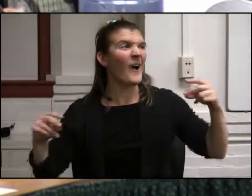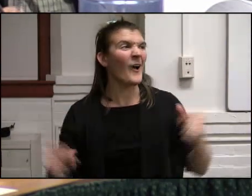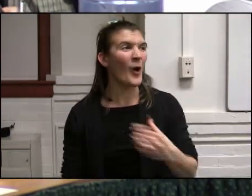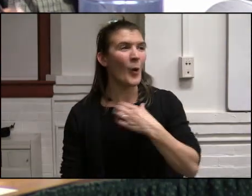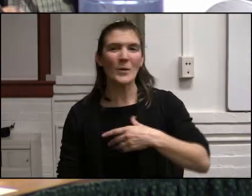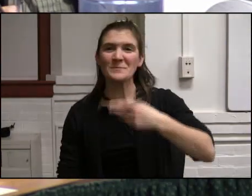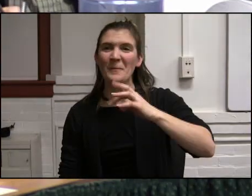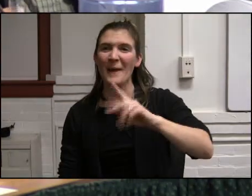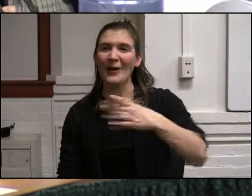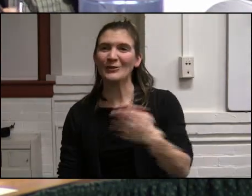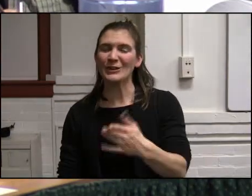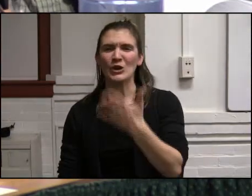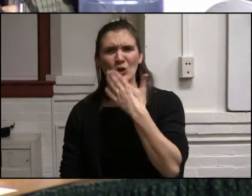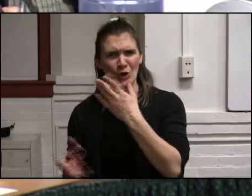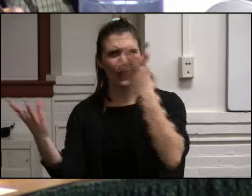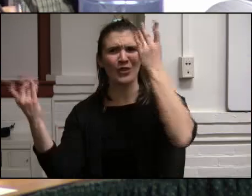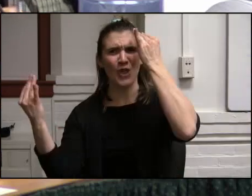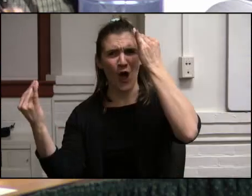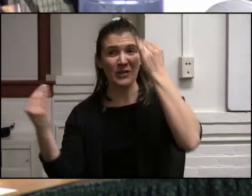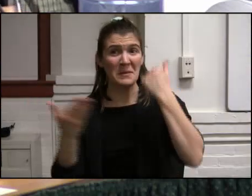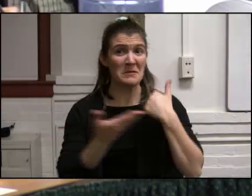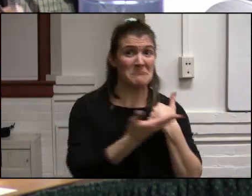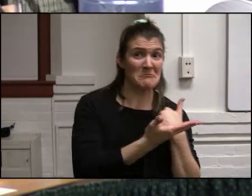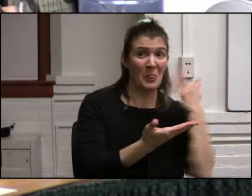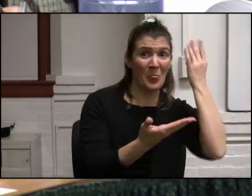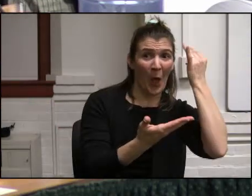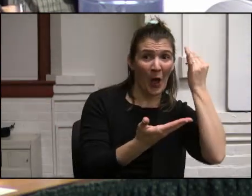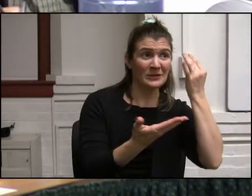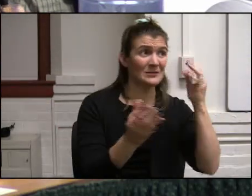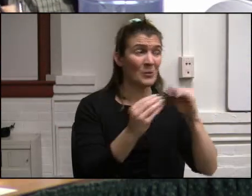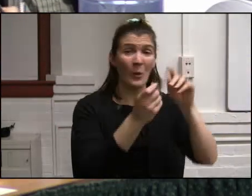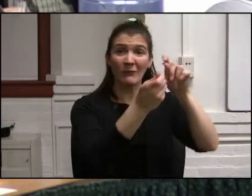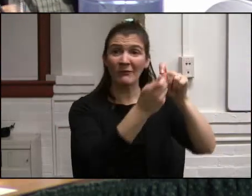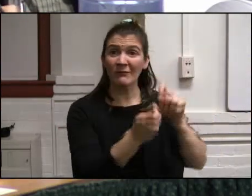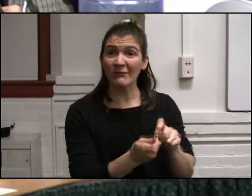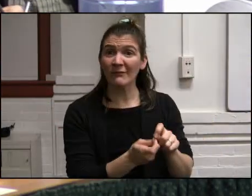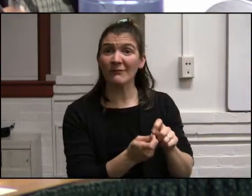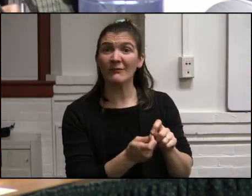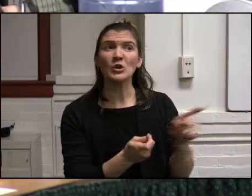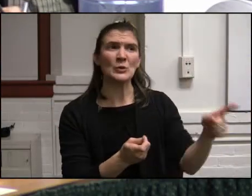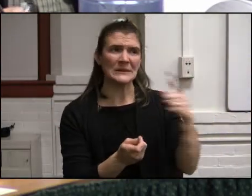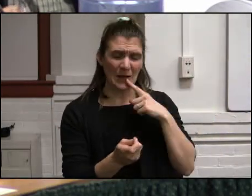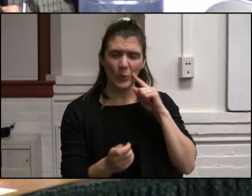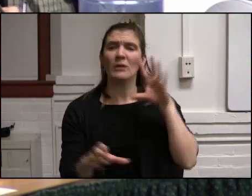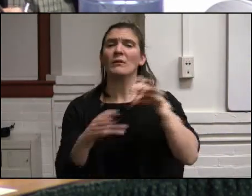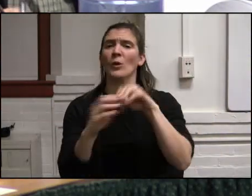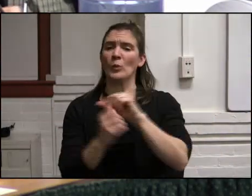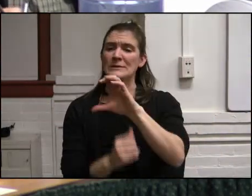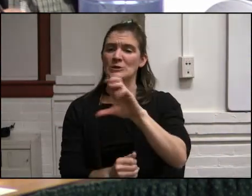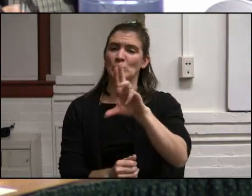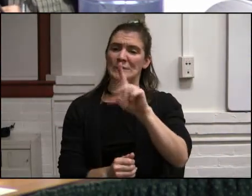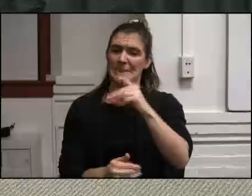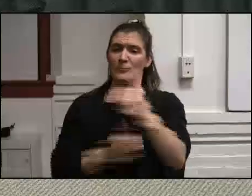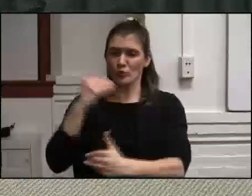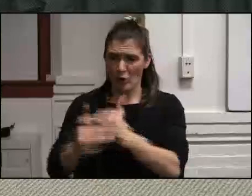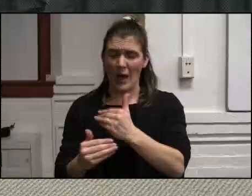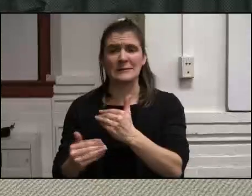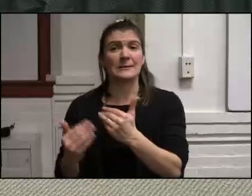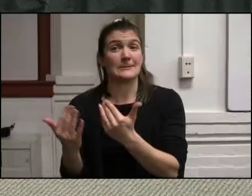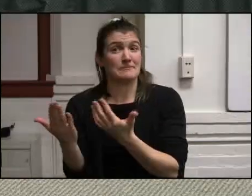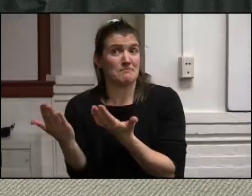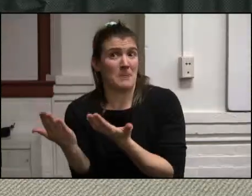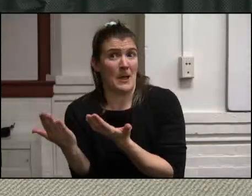I suspect he has some maybe you do have information about, you mentioned that we are engaged in the CUD process. Maybe you can talk about